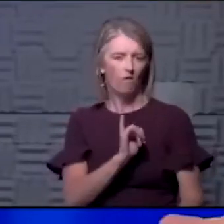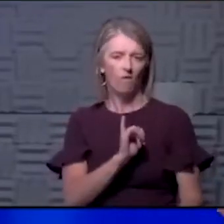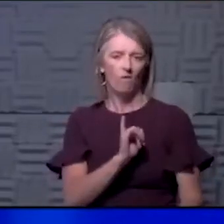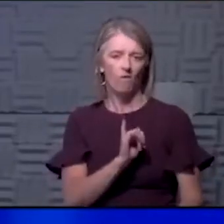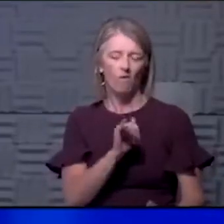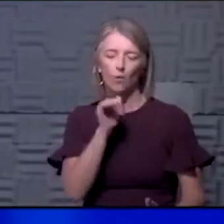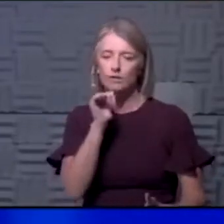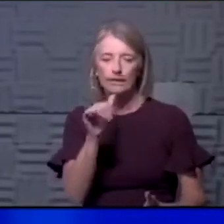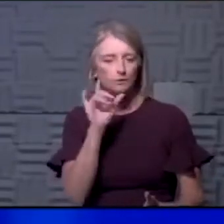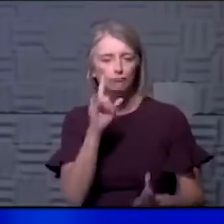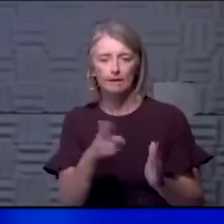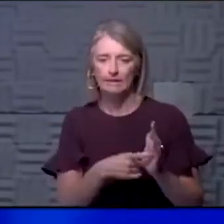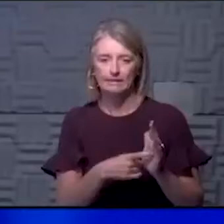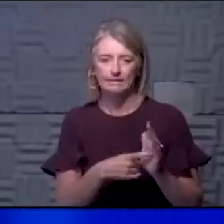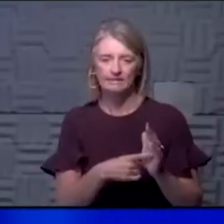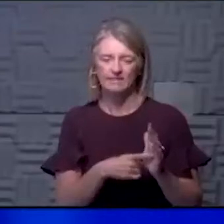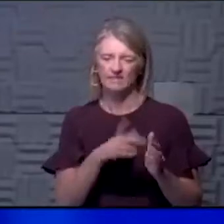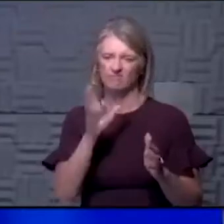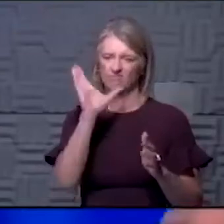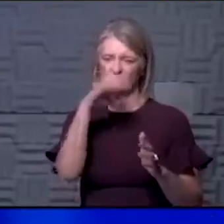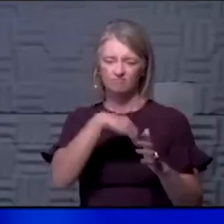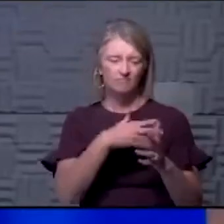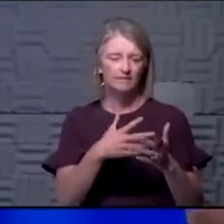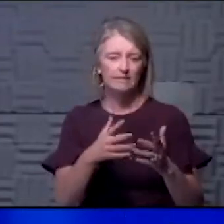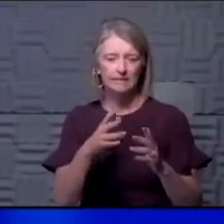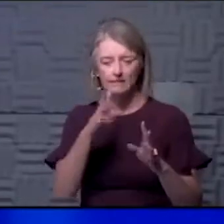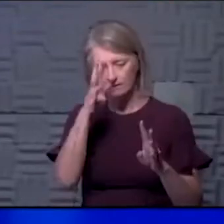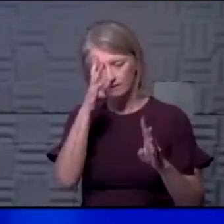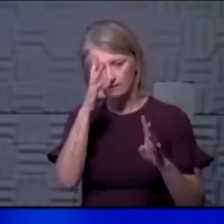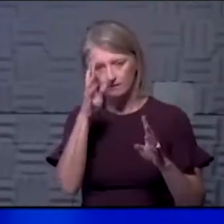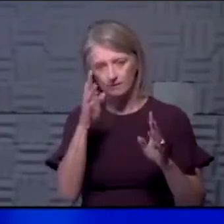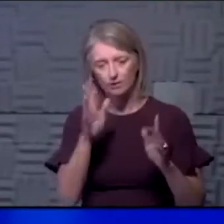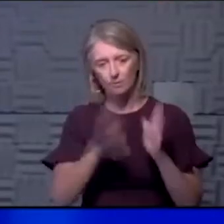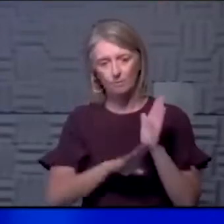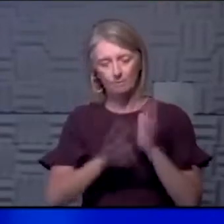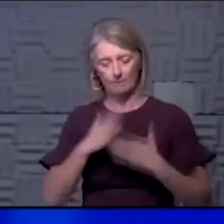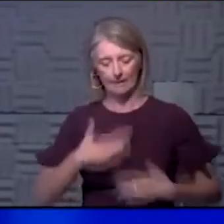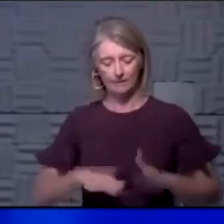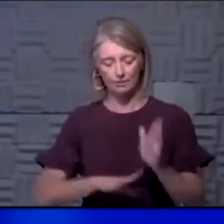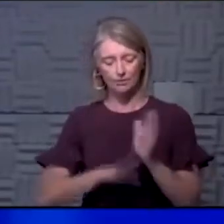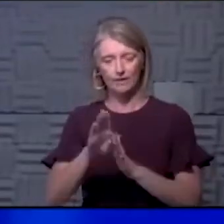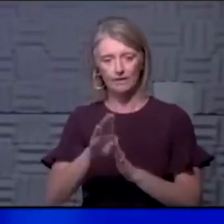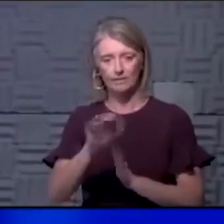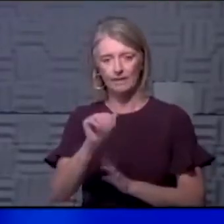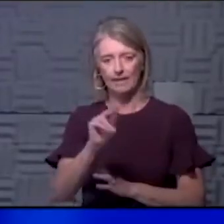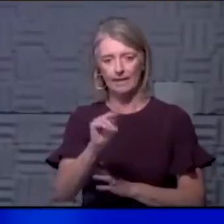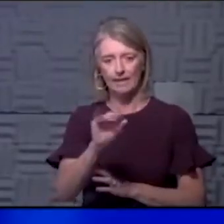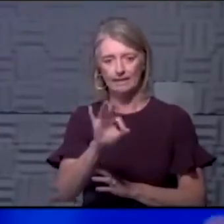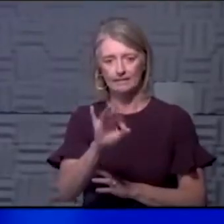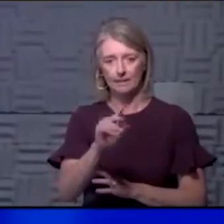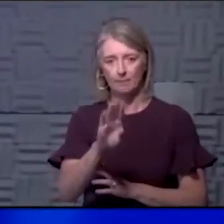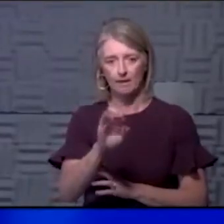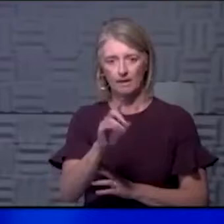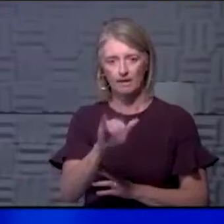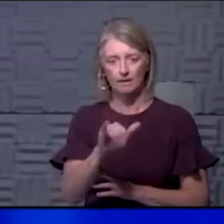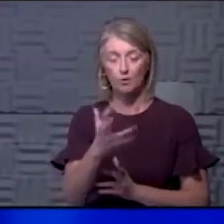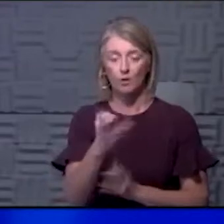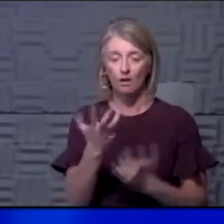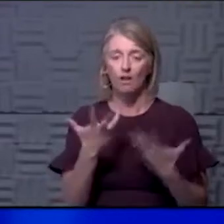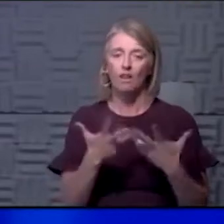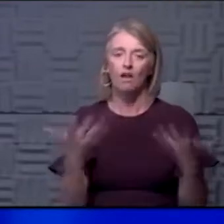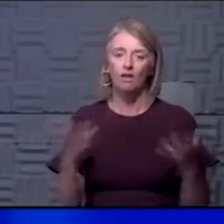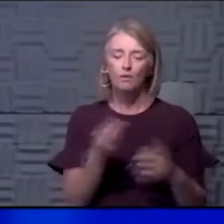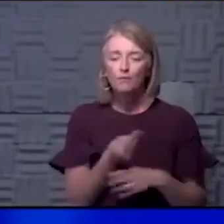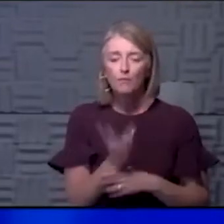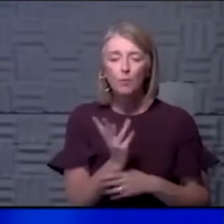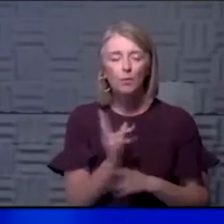or doesn't recognize, and says, hey, that's foreign. I got to develop antibodies to that. Absolutely. What you want is a lot of antibodies, not just a few antibodies to be